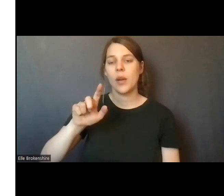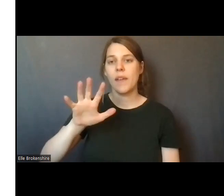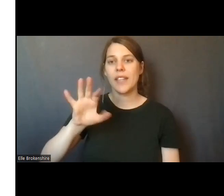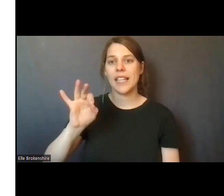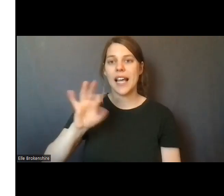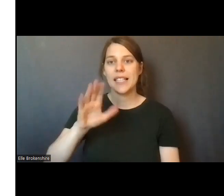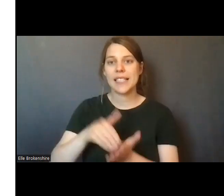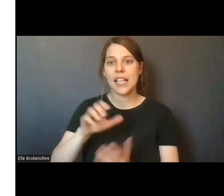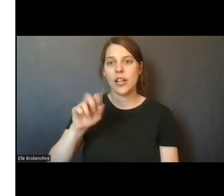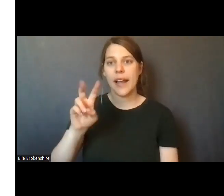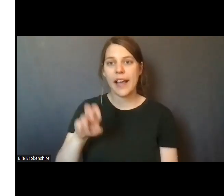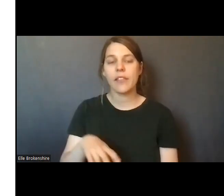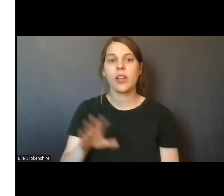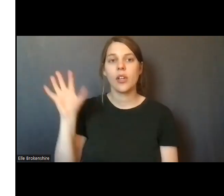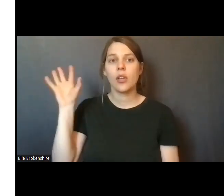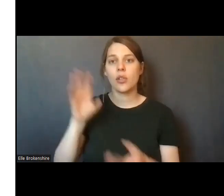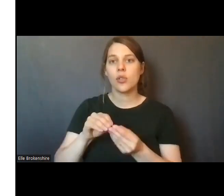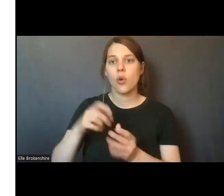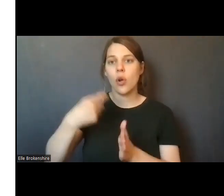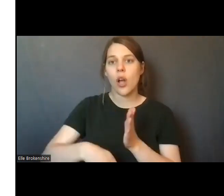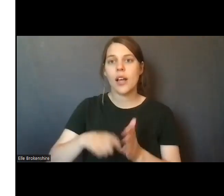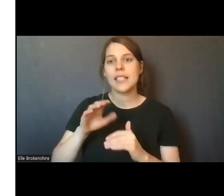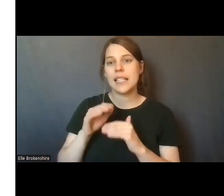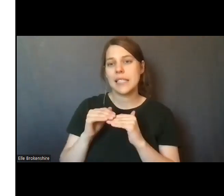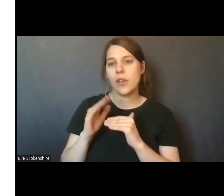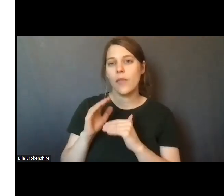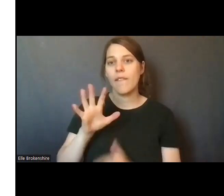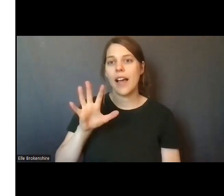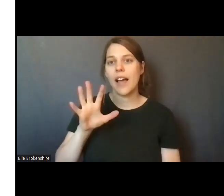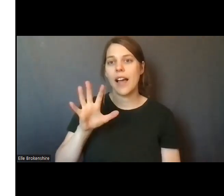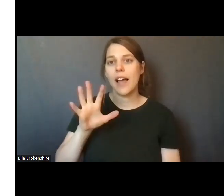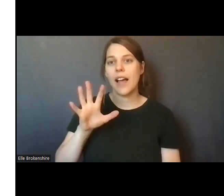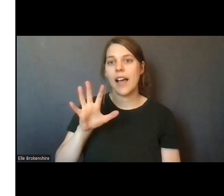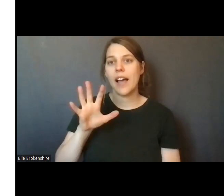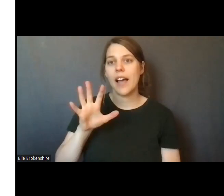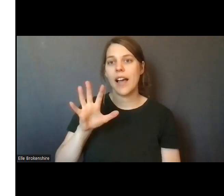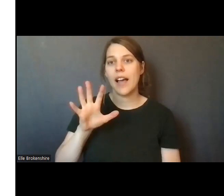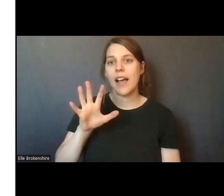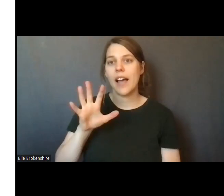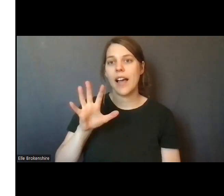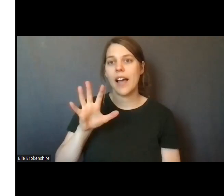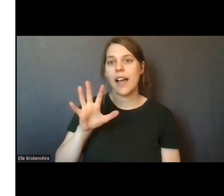is little over $5 million, so about 5.4 million.